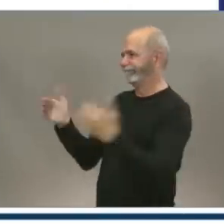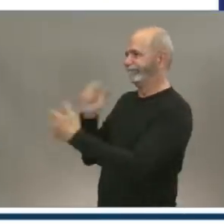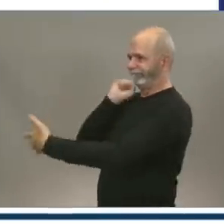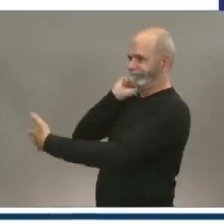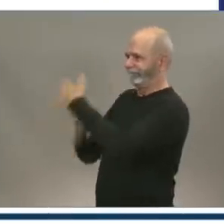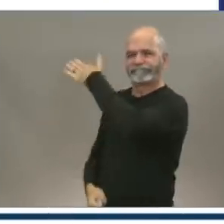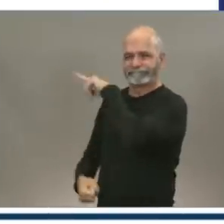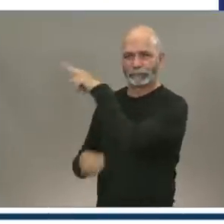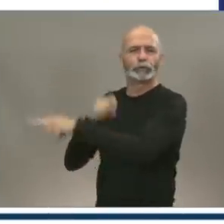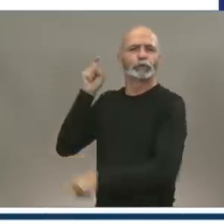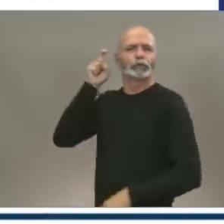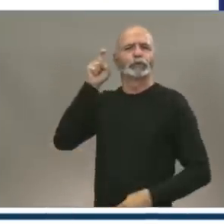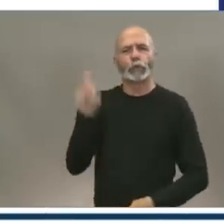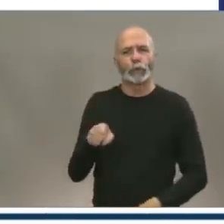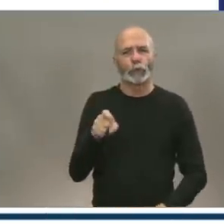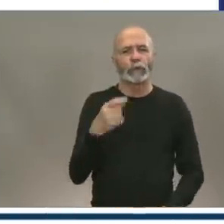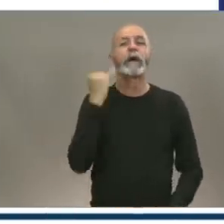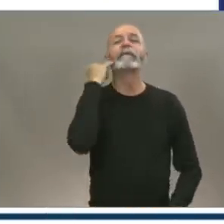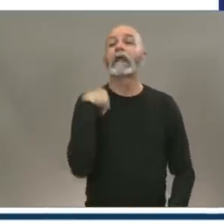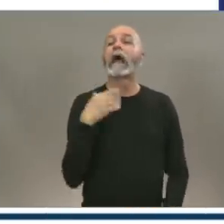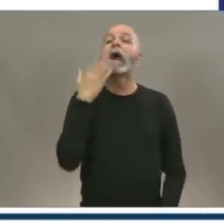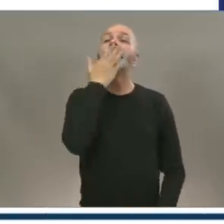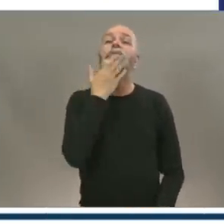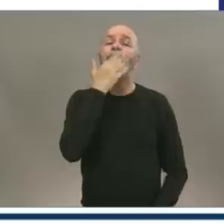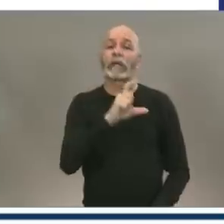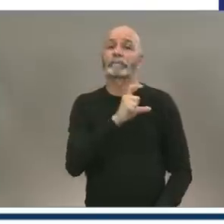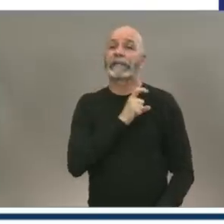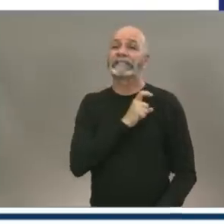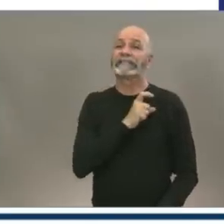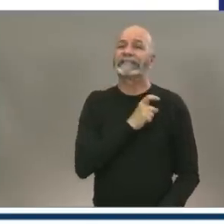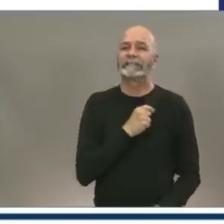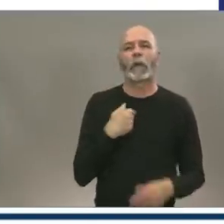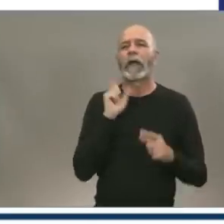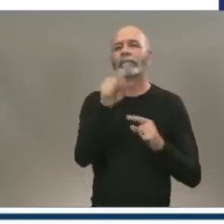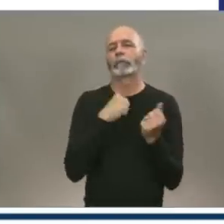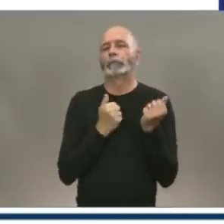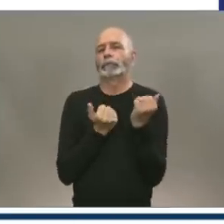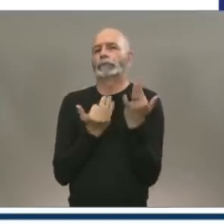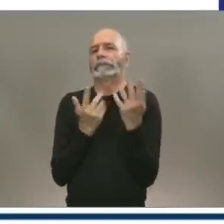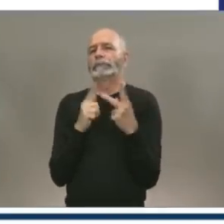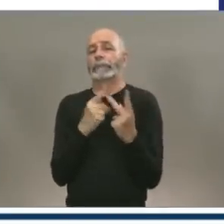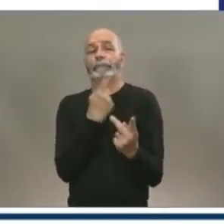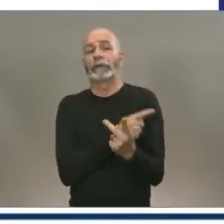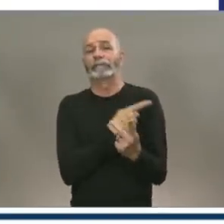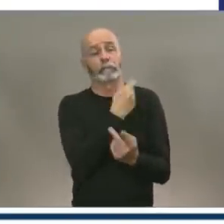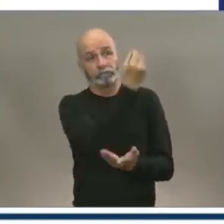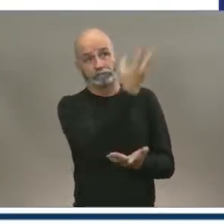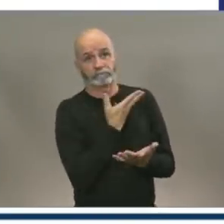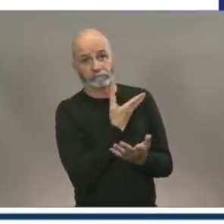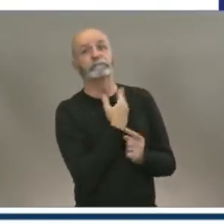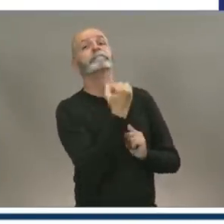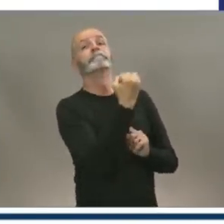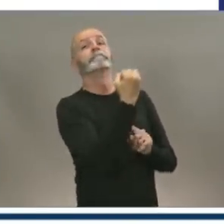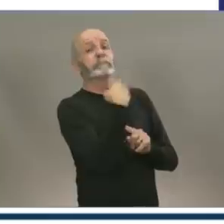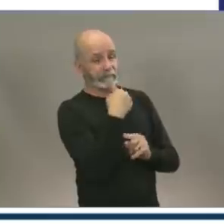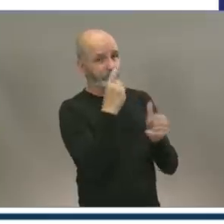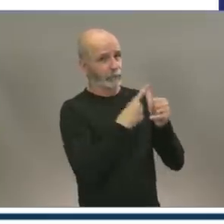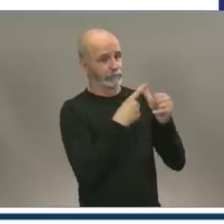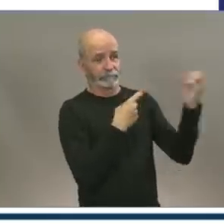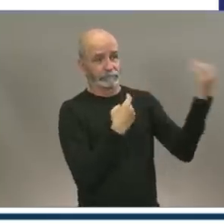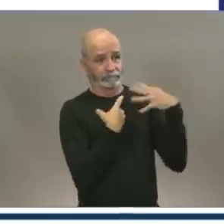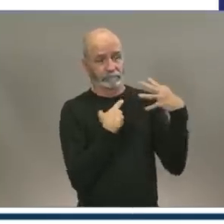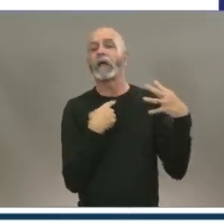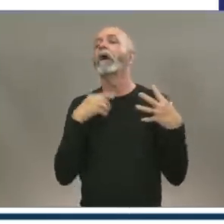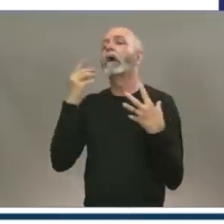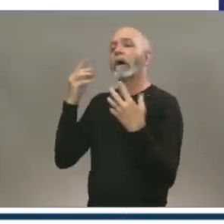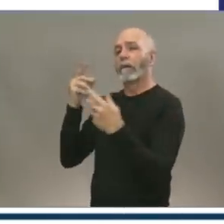waiting on guidance from public health from the province. Why would they be looking to the province for guidance on how to conduct a police investigation?